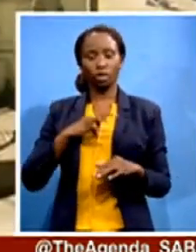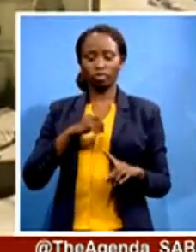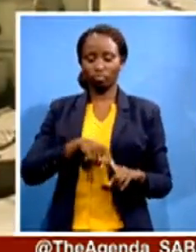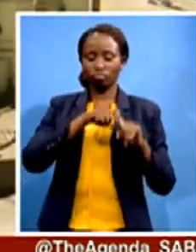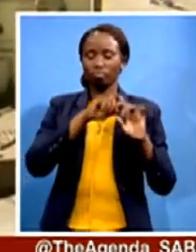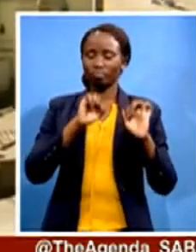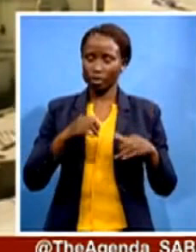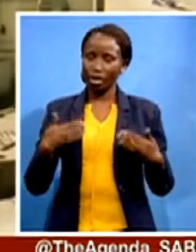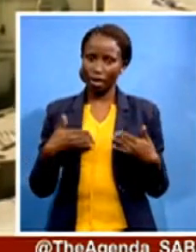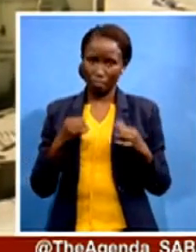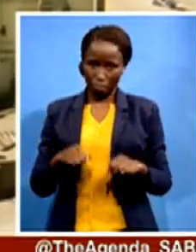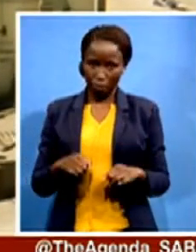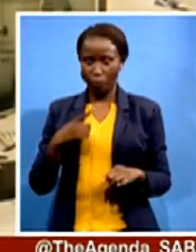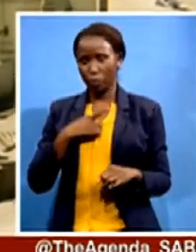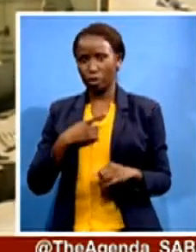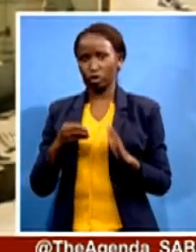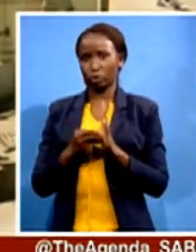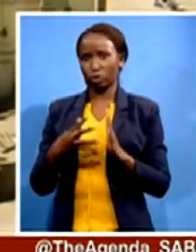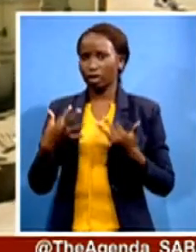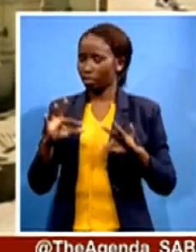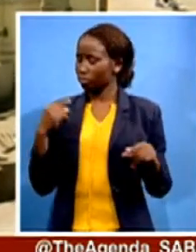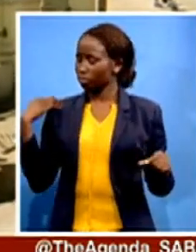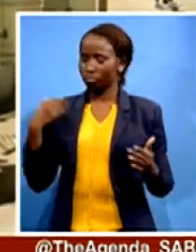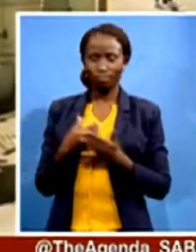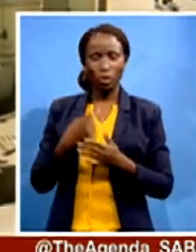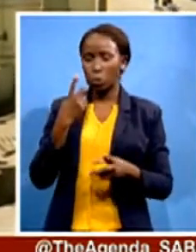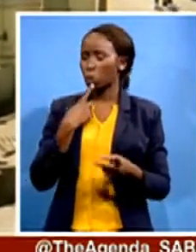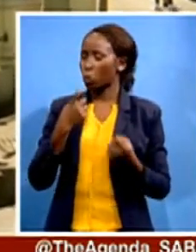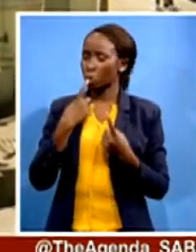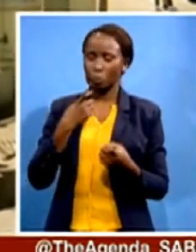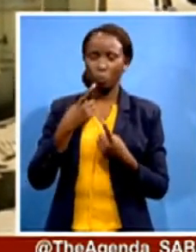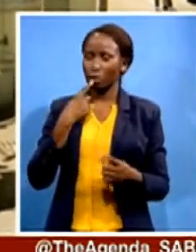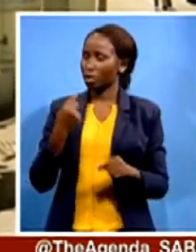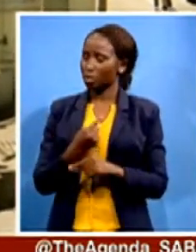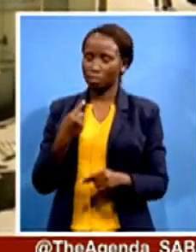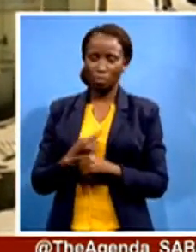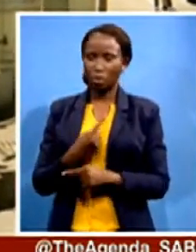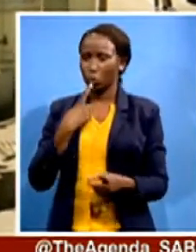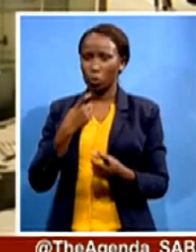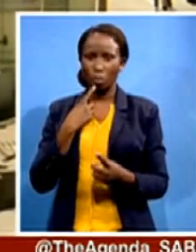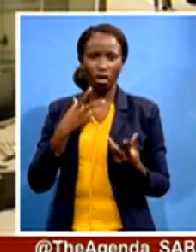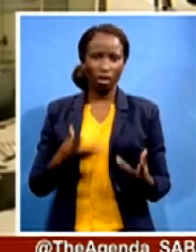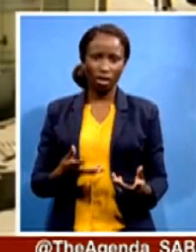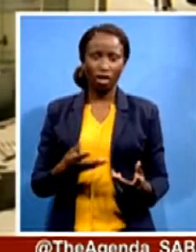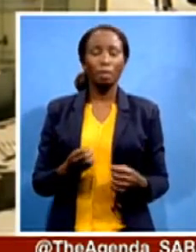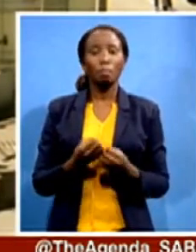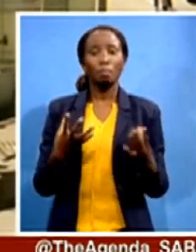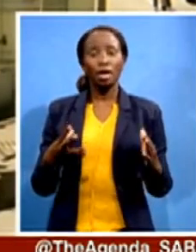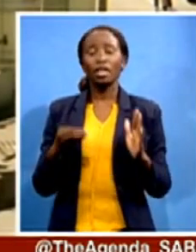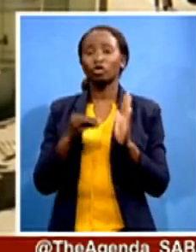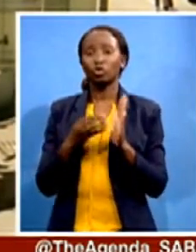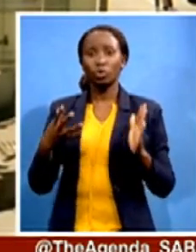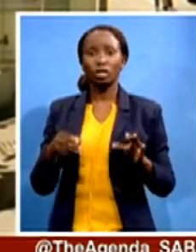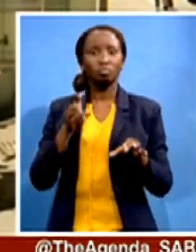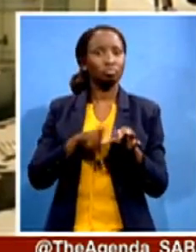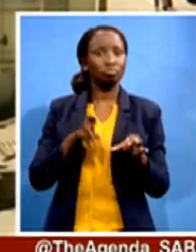been complaining, have been crying for years, not now. So many students have left for test. So many students, those guys have messed with the